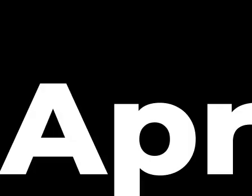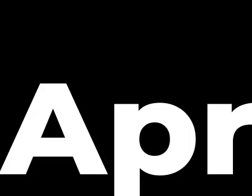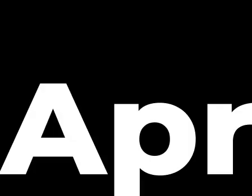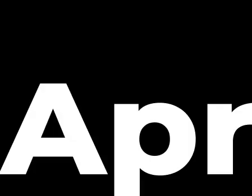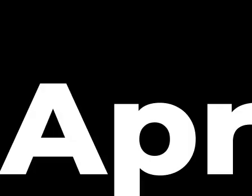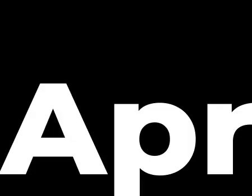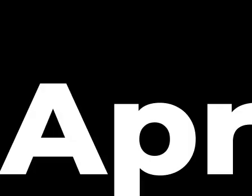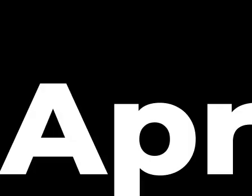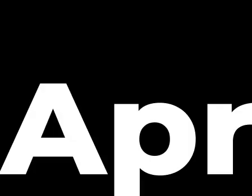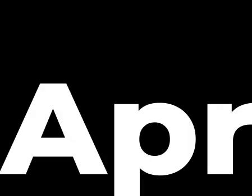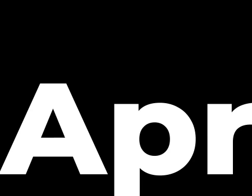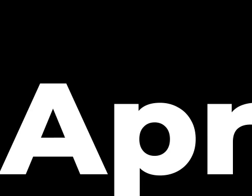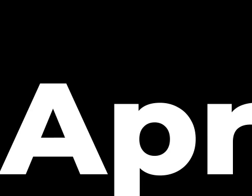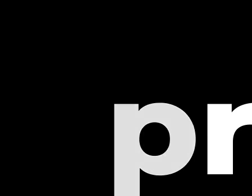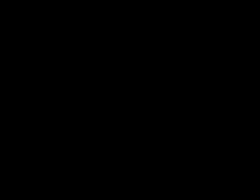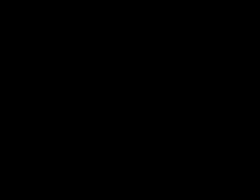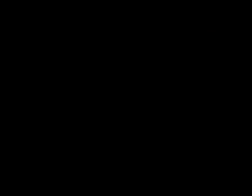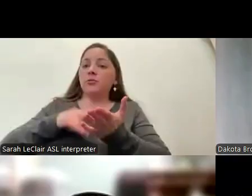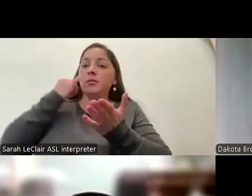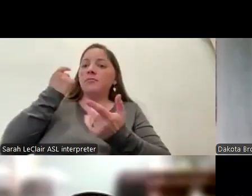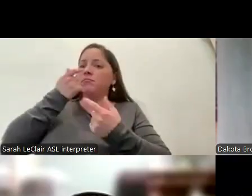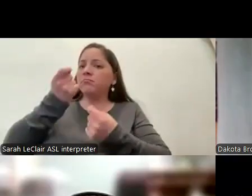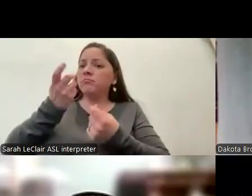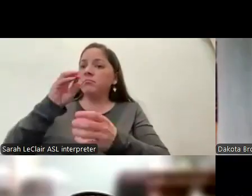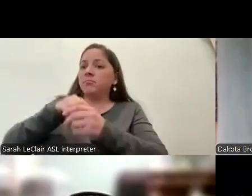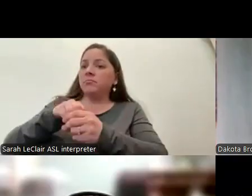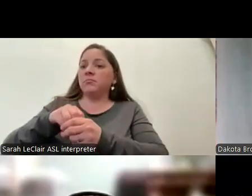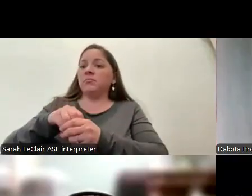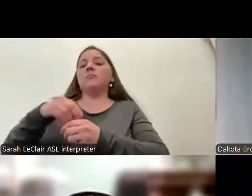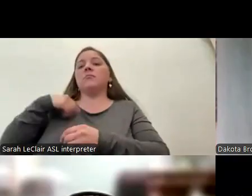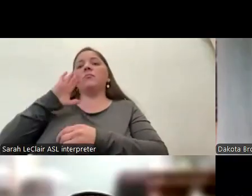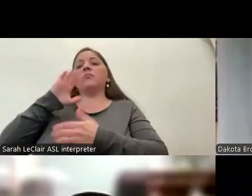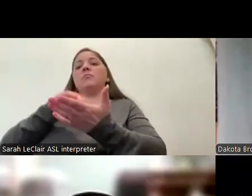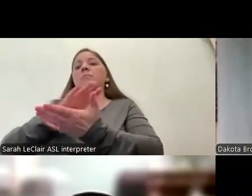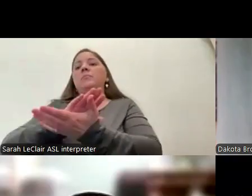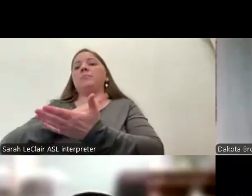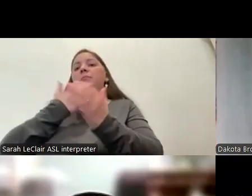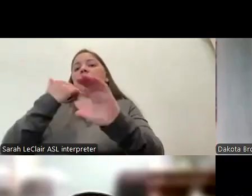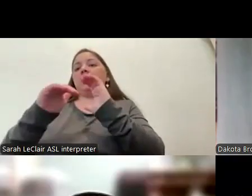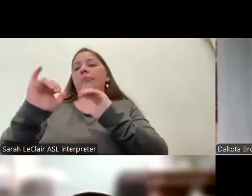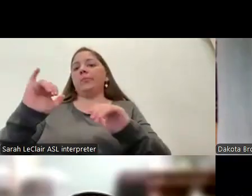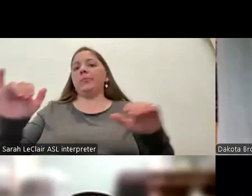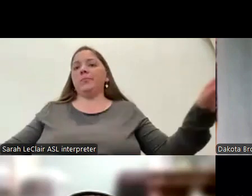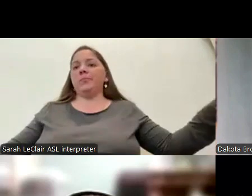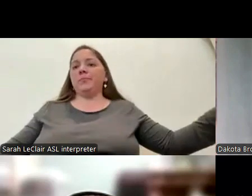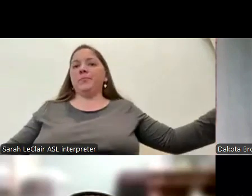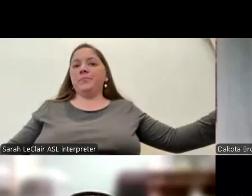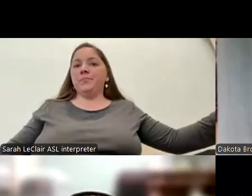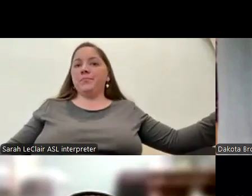vendor registration if you're interested in that. And I can put my email address in the chat again.